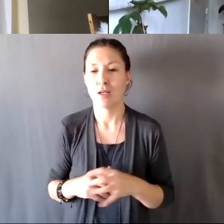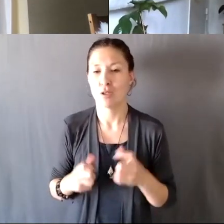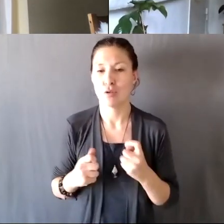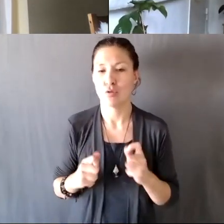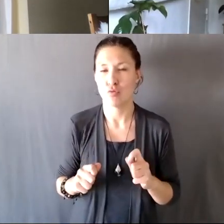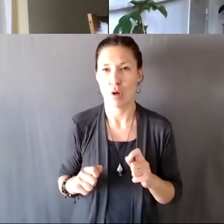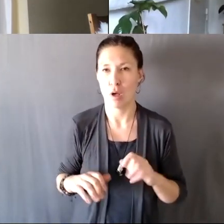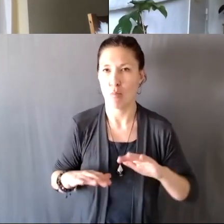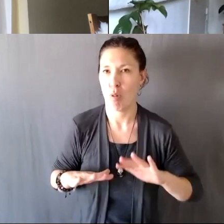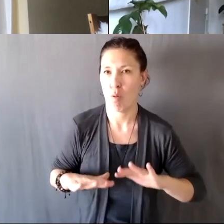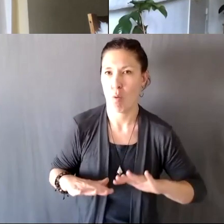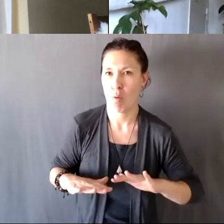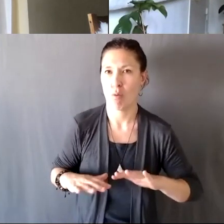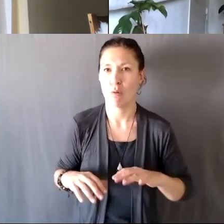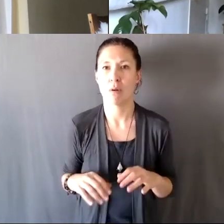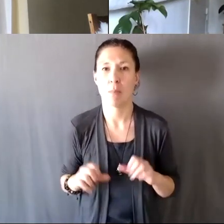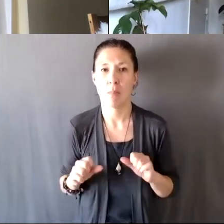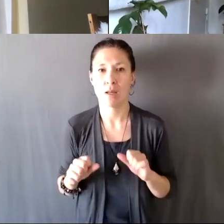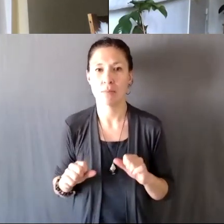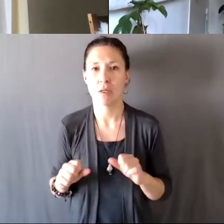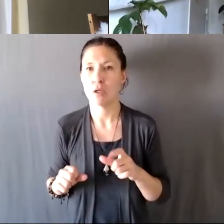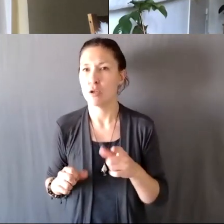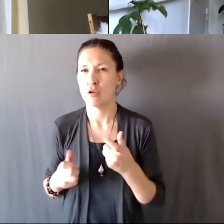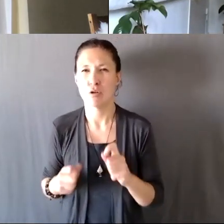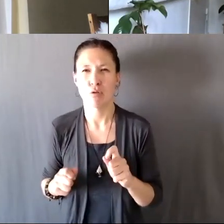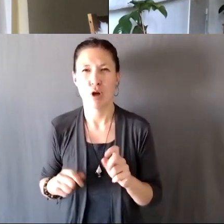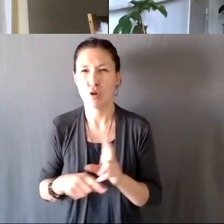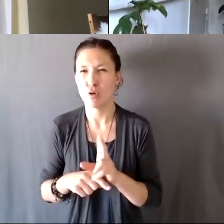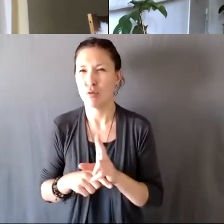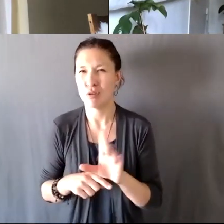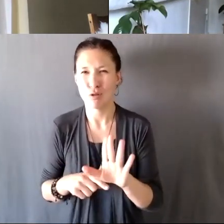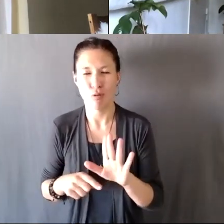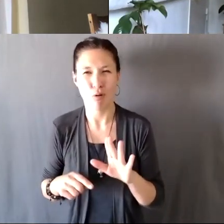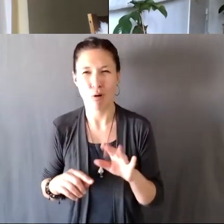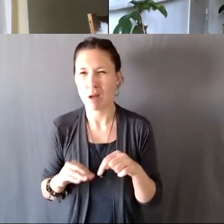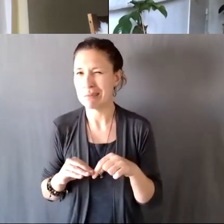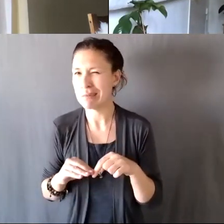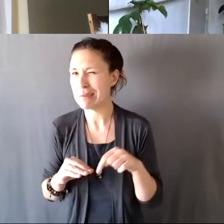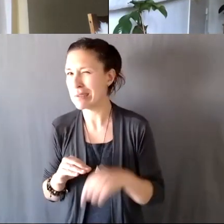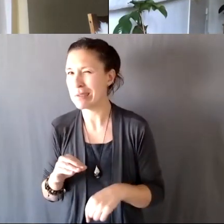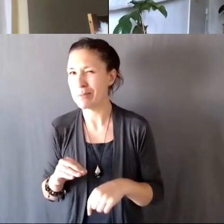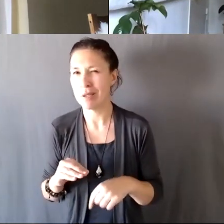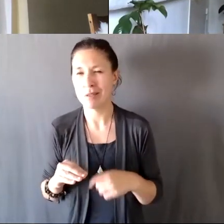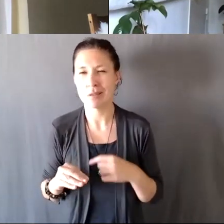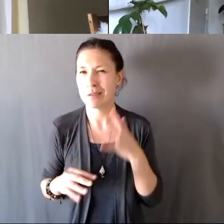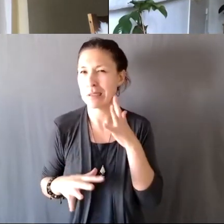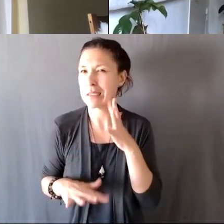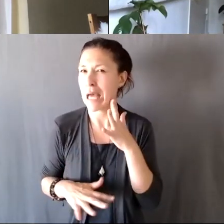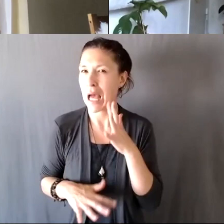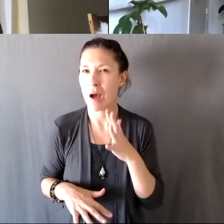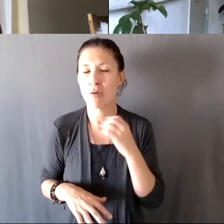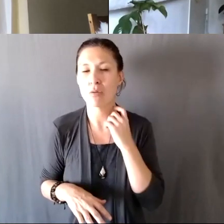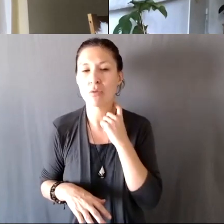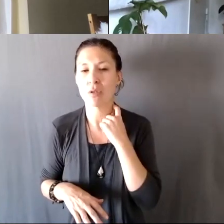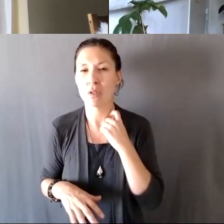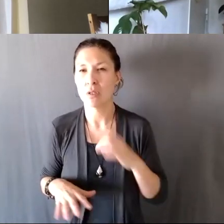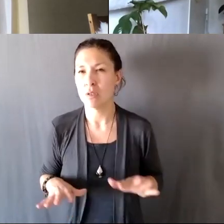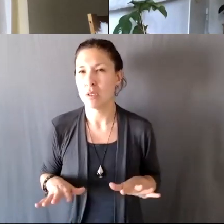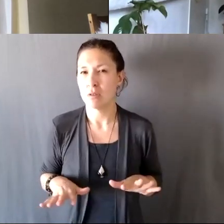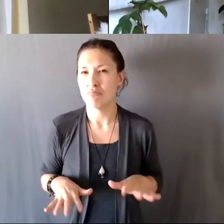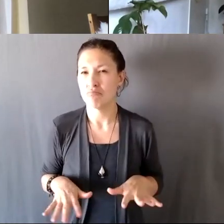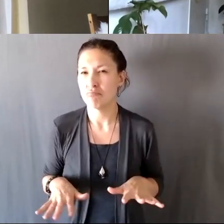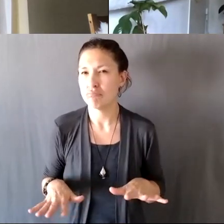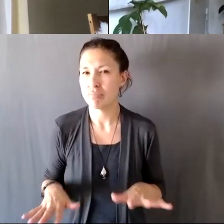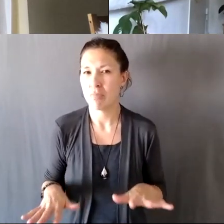really bring out your lowest, most rumbling sound. These vibrations, as in Tibetan